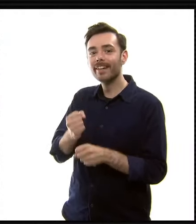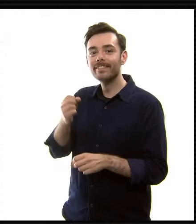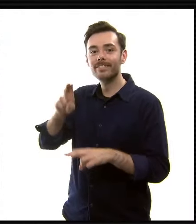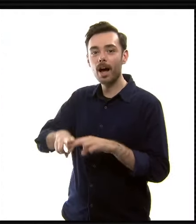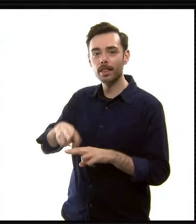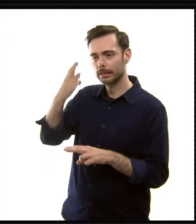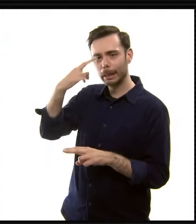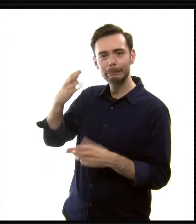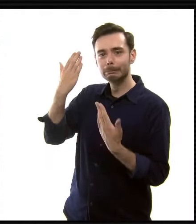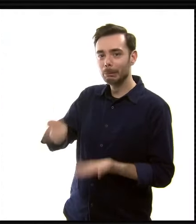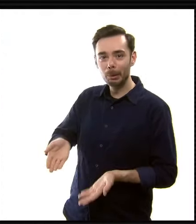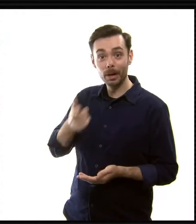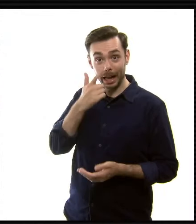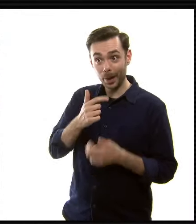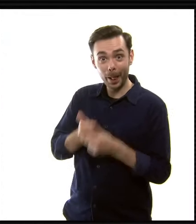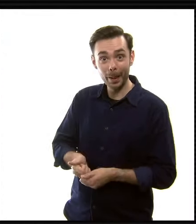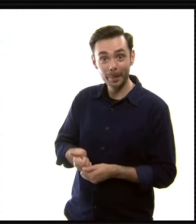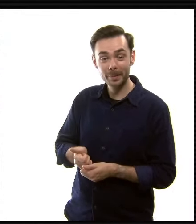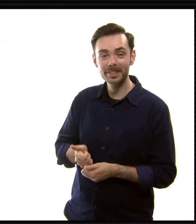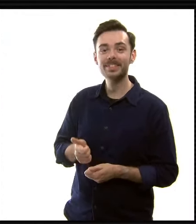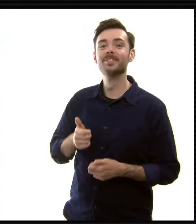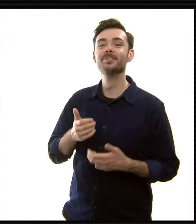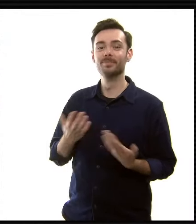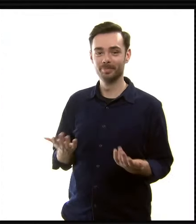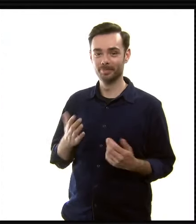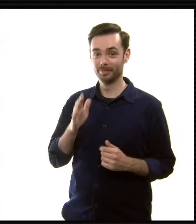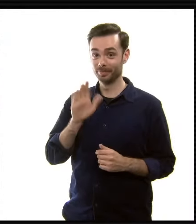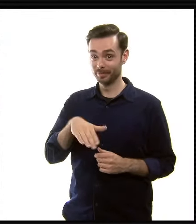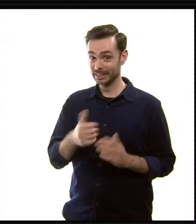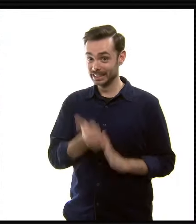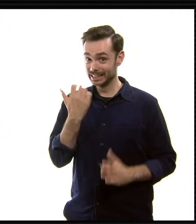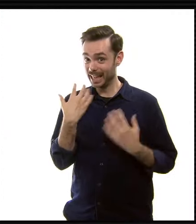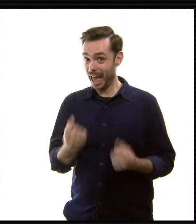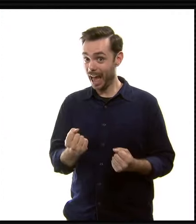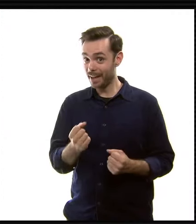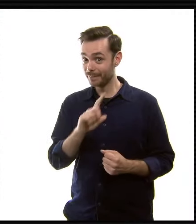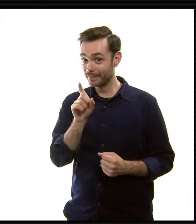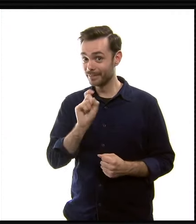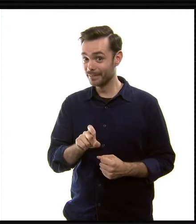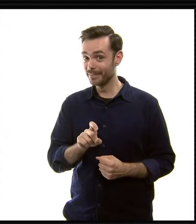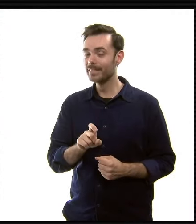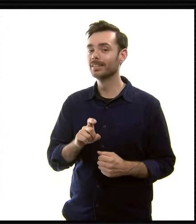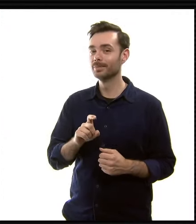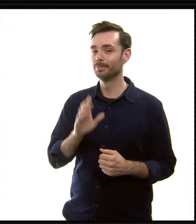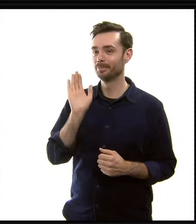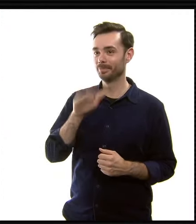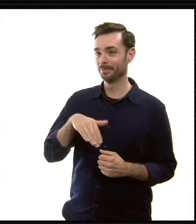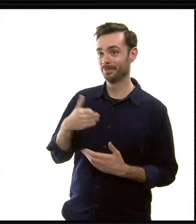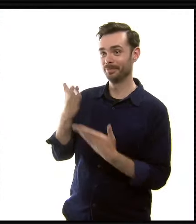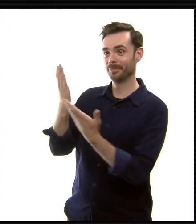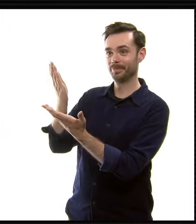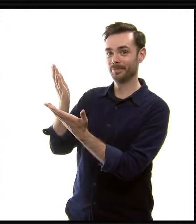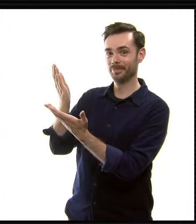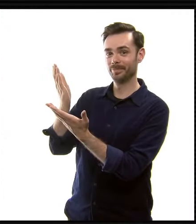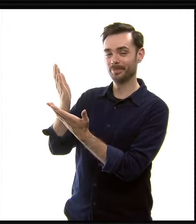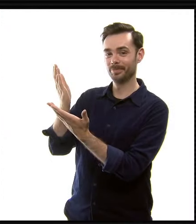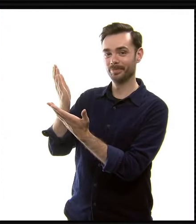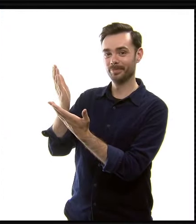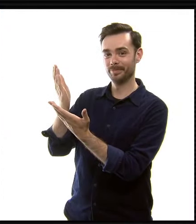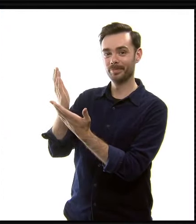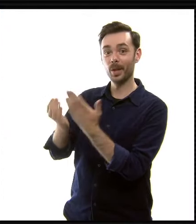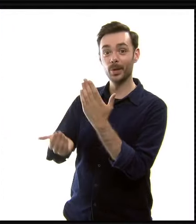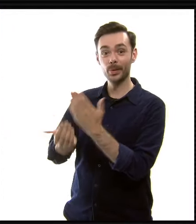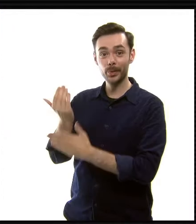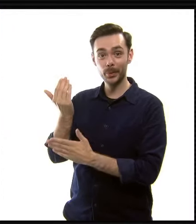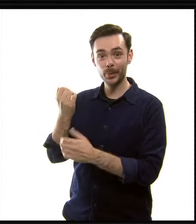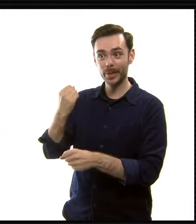but if you're oozing with science, puzzle, and logic skills, then listen up. The new LEGO Bricktales game will include a selection of beautiful